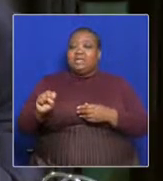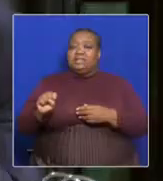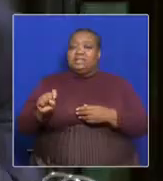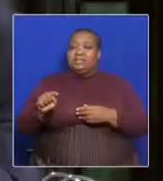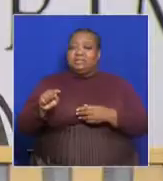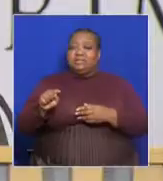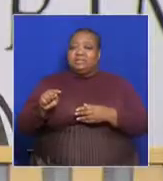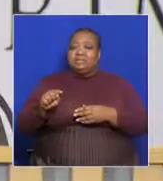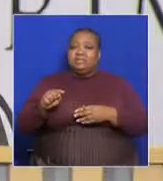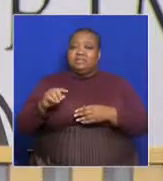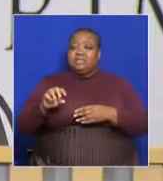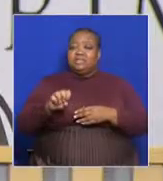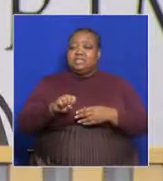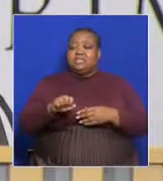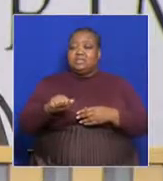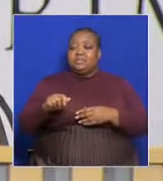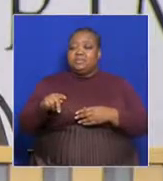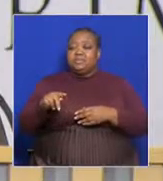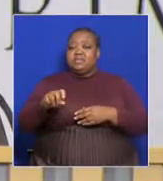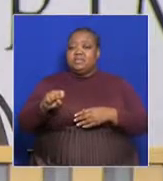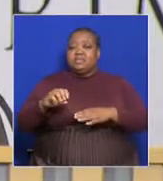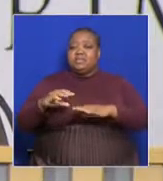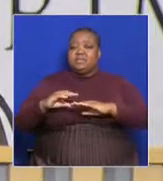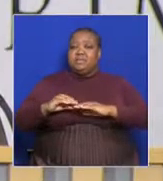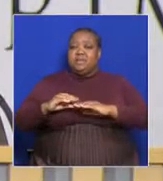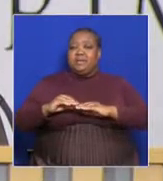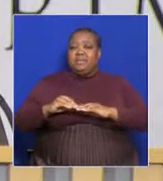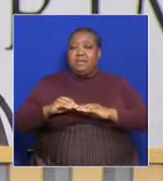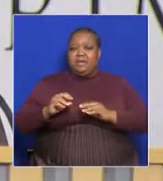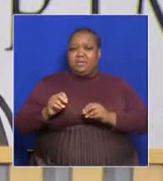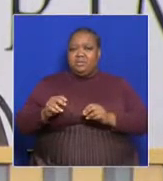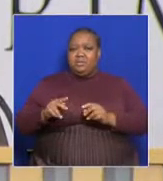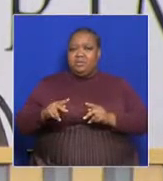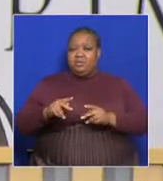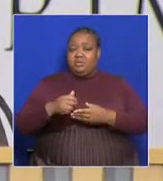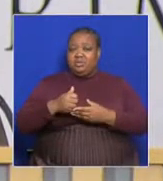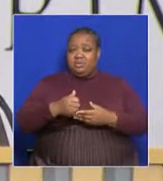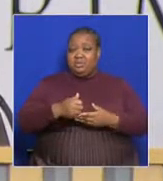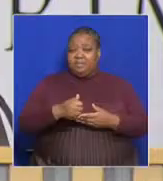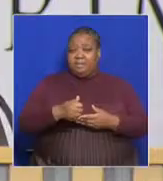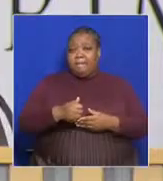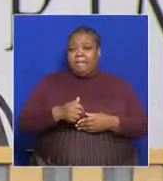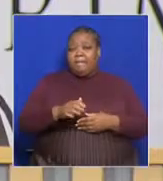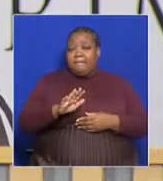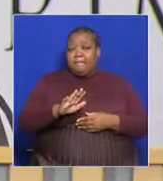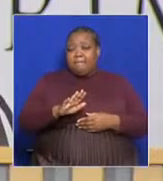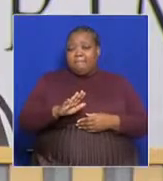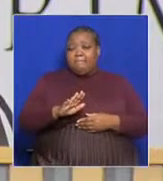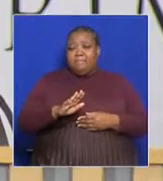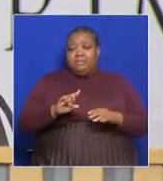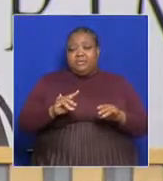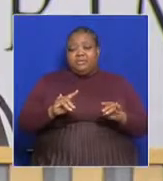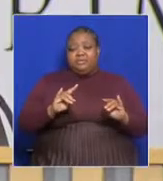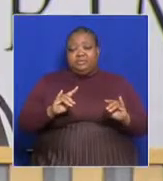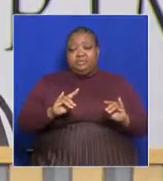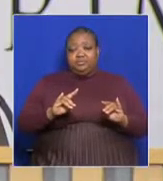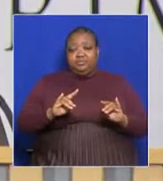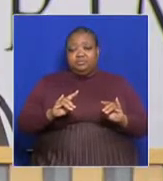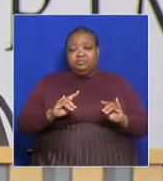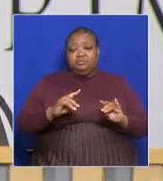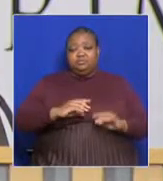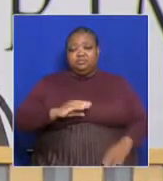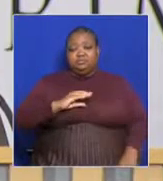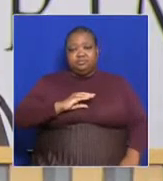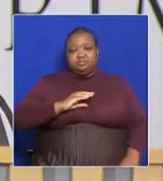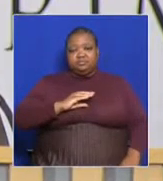Yes. Chair, Perchance. yes. You know, Chair, I would not, and I can say this with confidence, I would not have